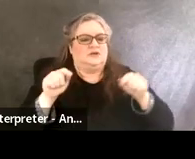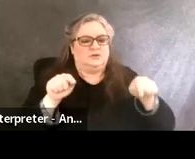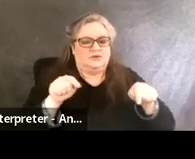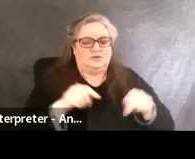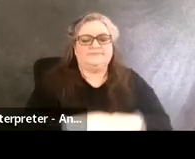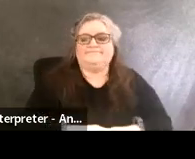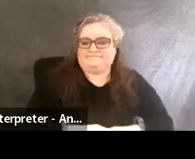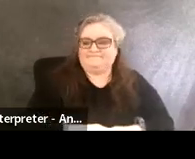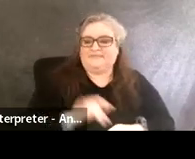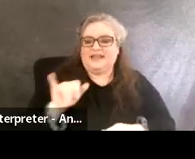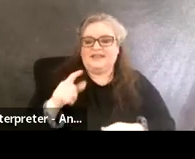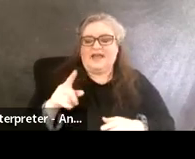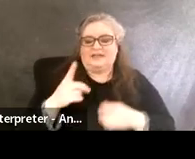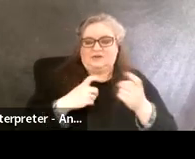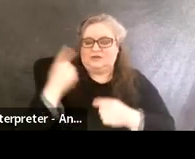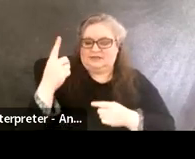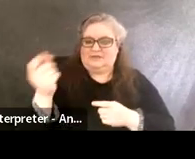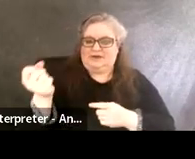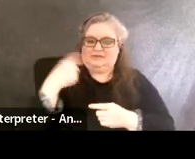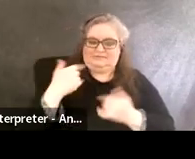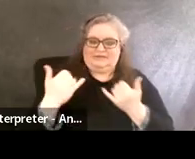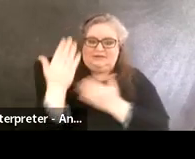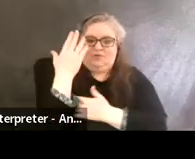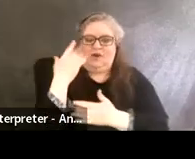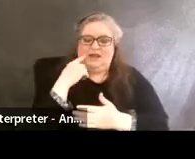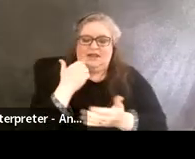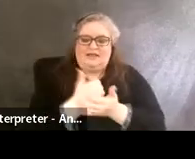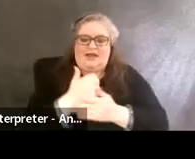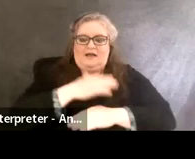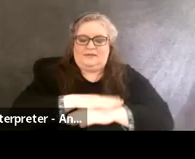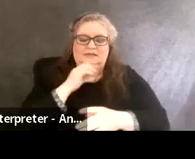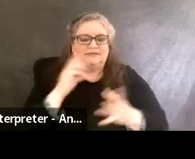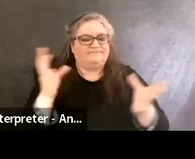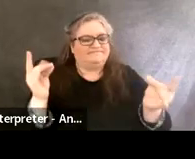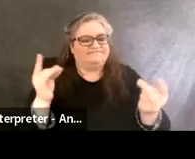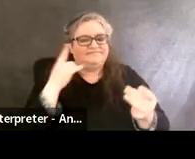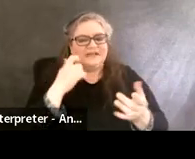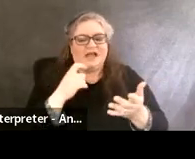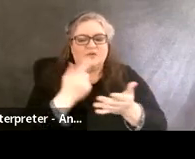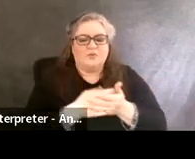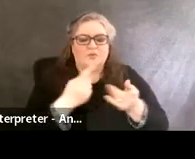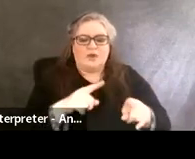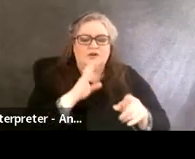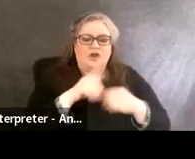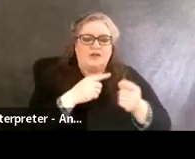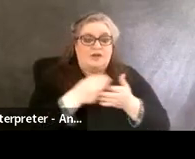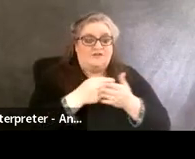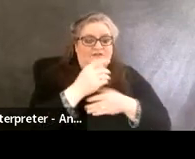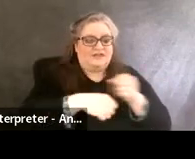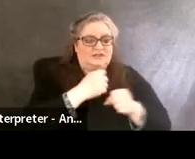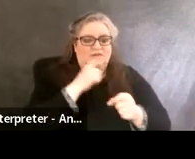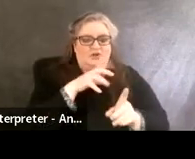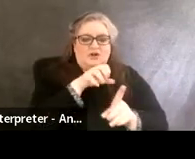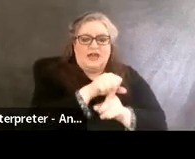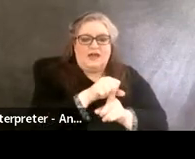Yeah, that's actually a question I just got this morning in the help desk. And it's very tricky because when you're talking about fiscal years, you're actually